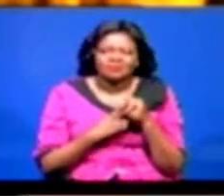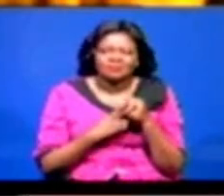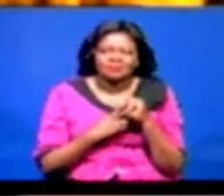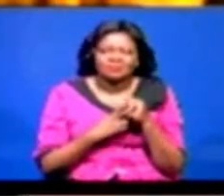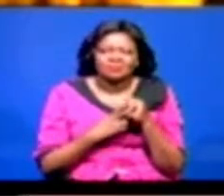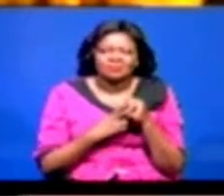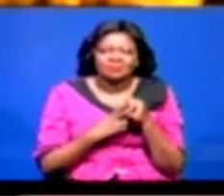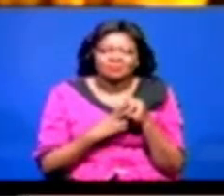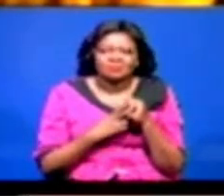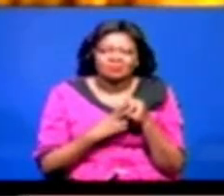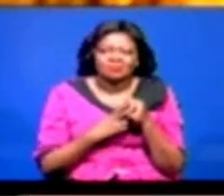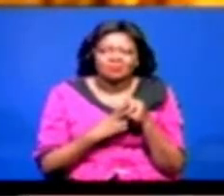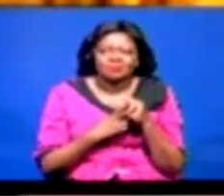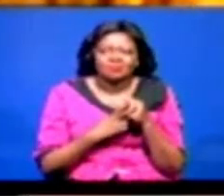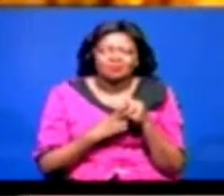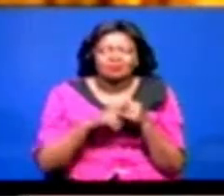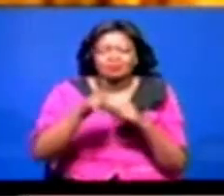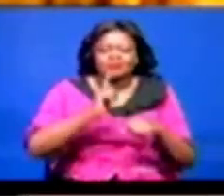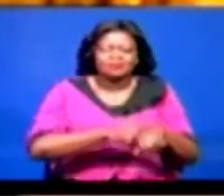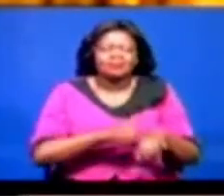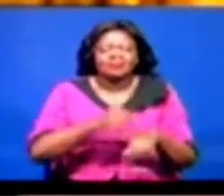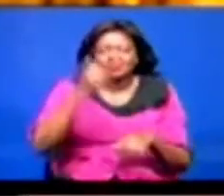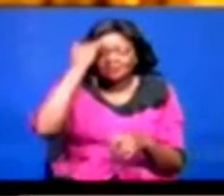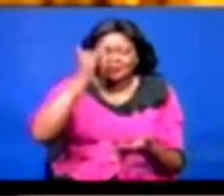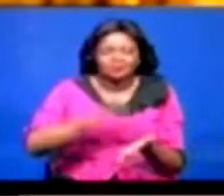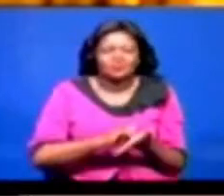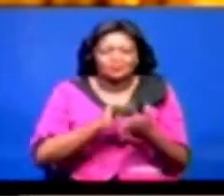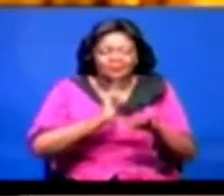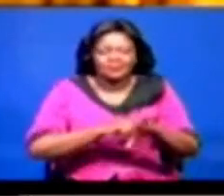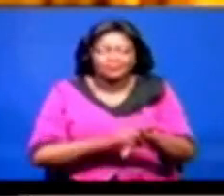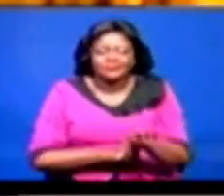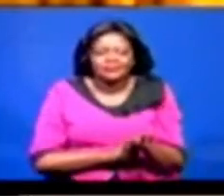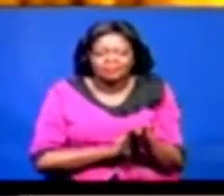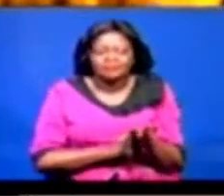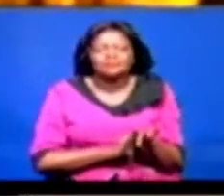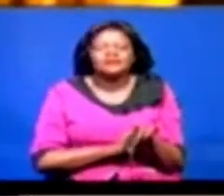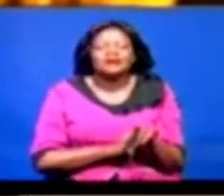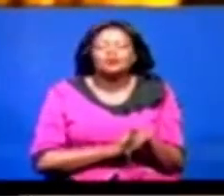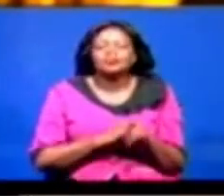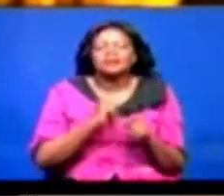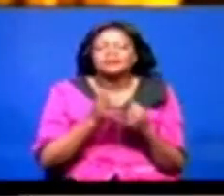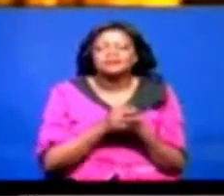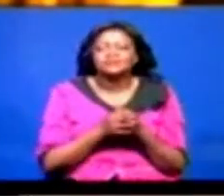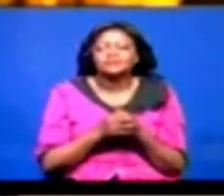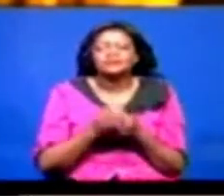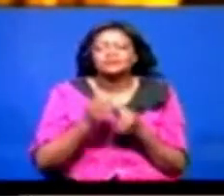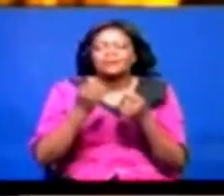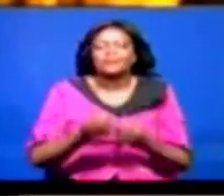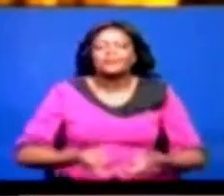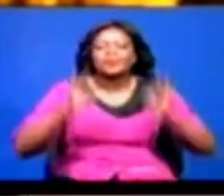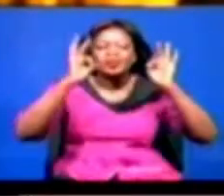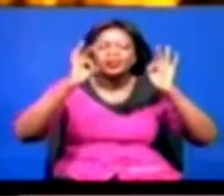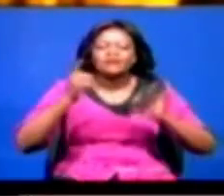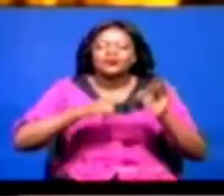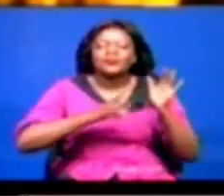my lords, at this time also remember, this is a time when one of the officers of the